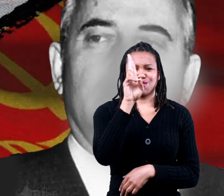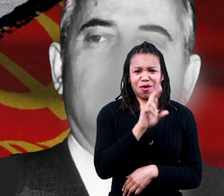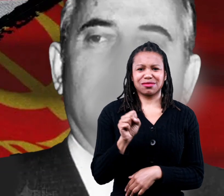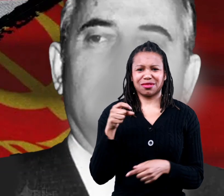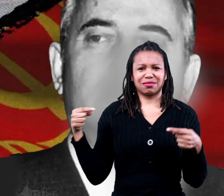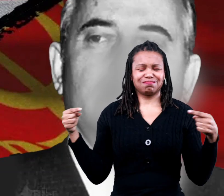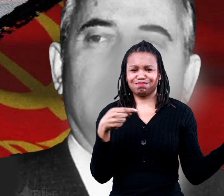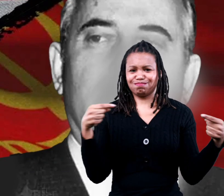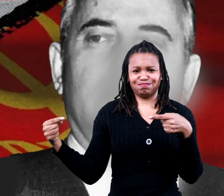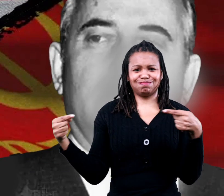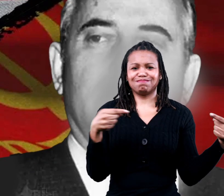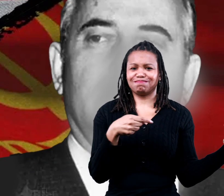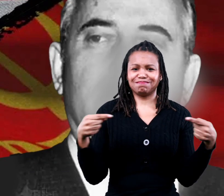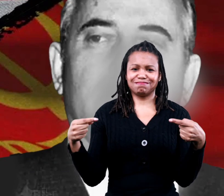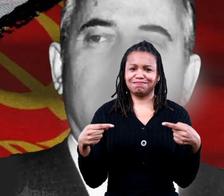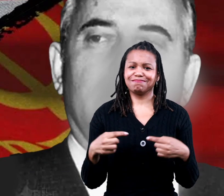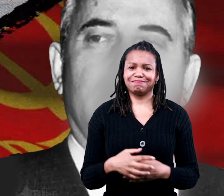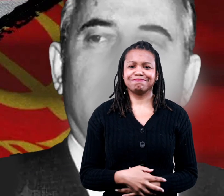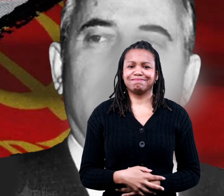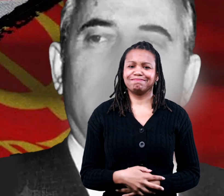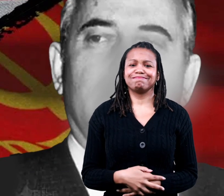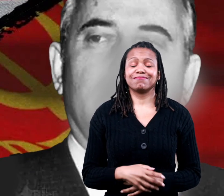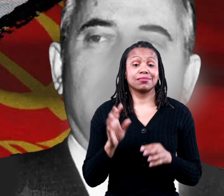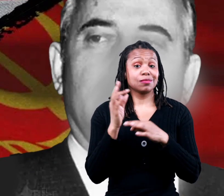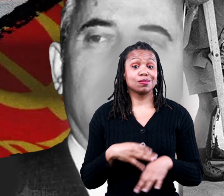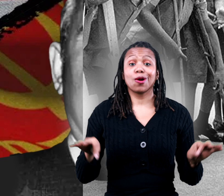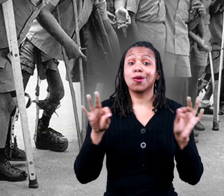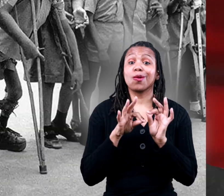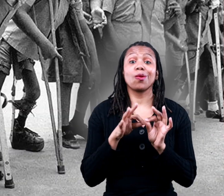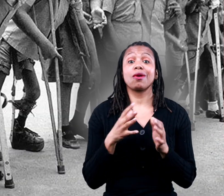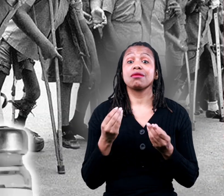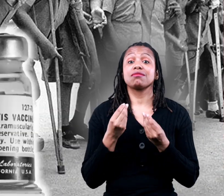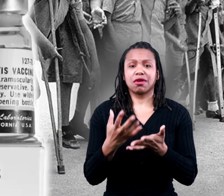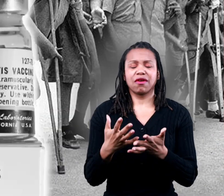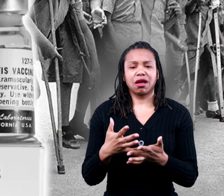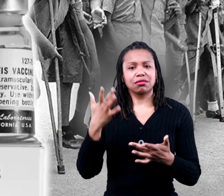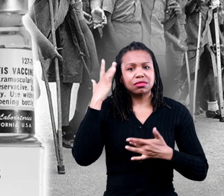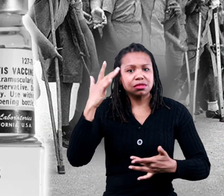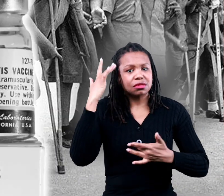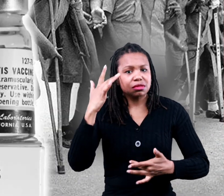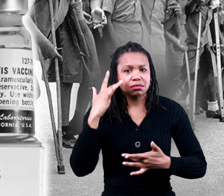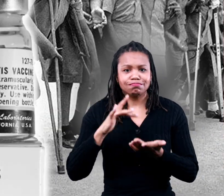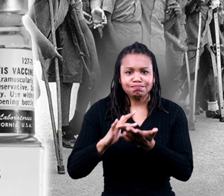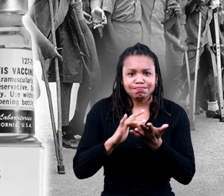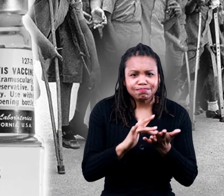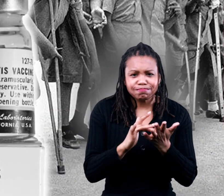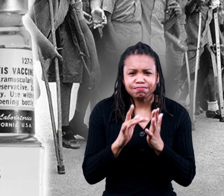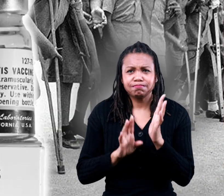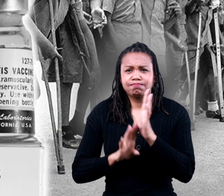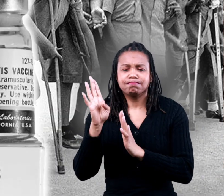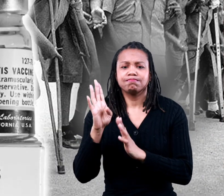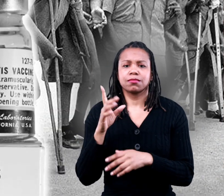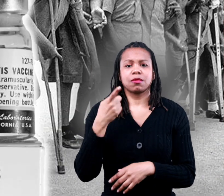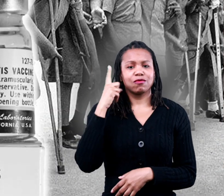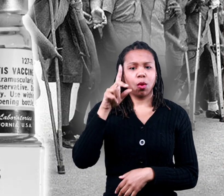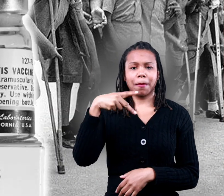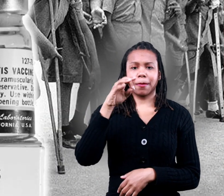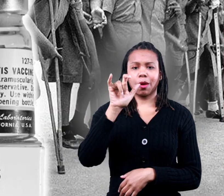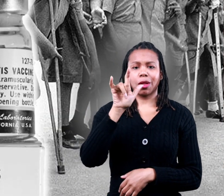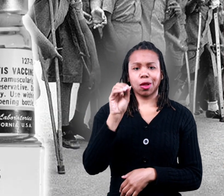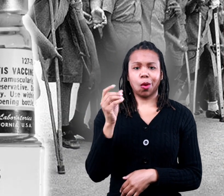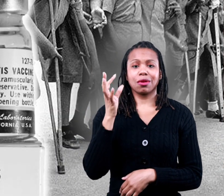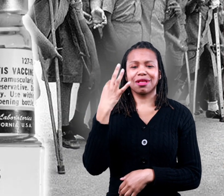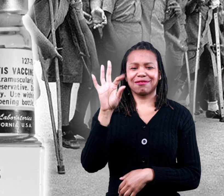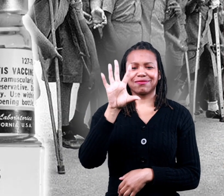the former Soviet Union and the United States. One of the most important vaccines was discovered in